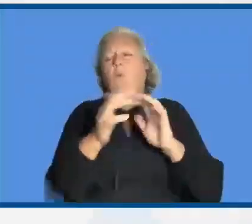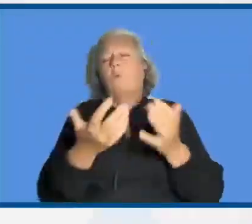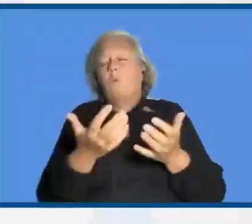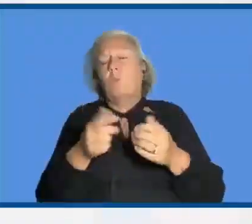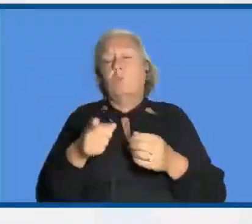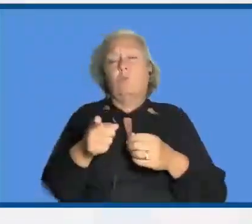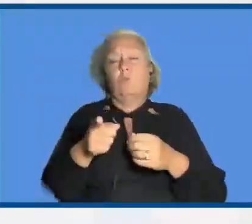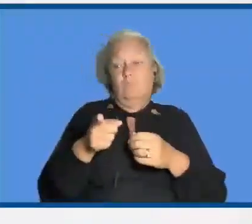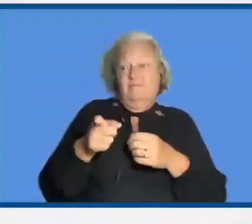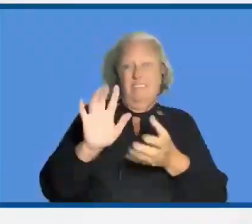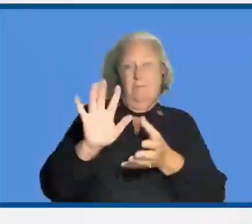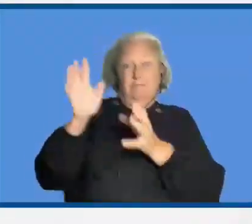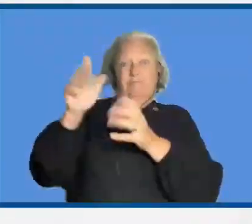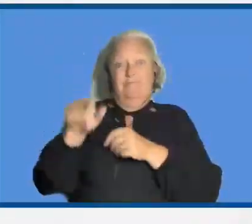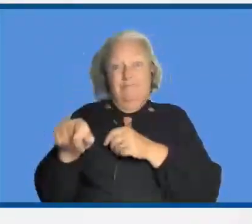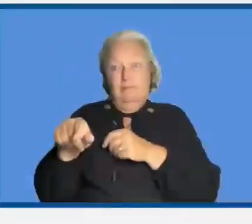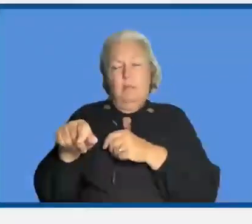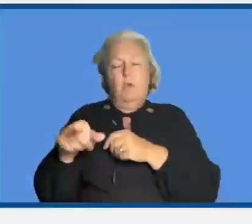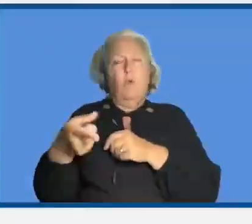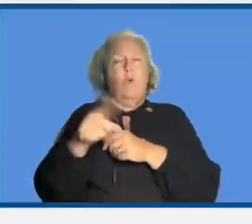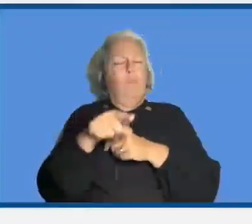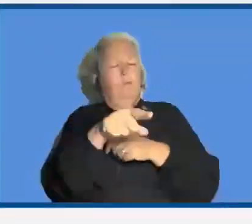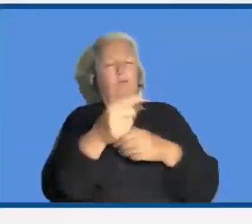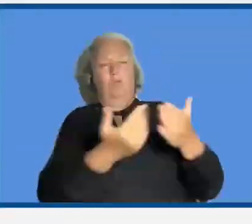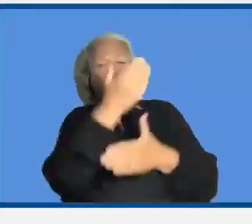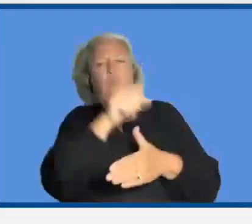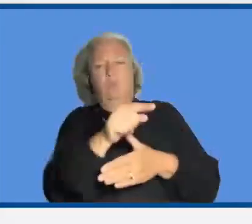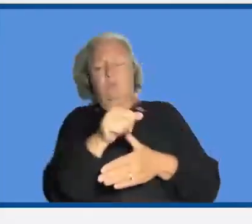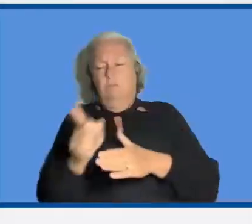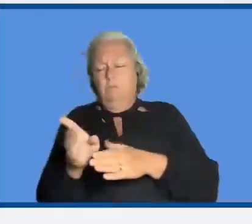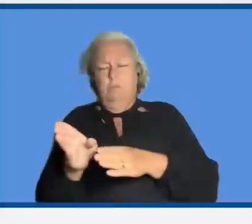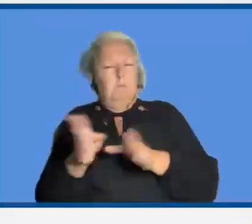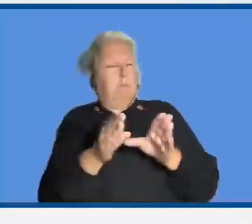disaster and then suddenly another one comes along, and yet you can still manage.